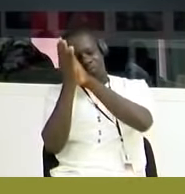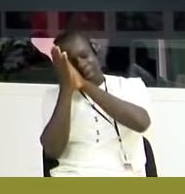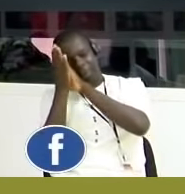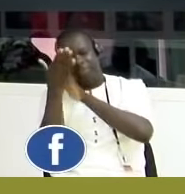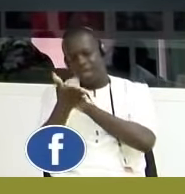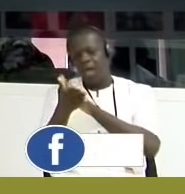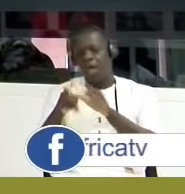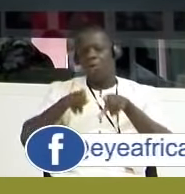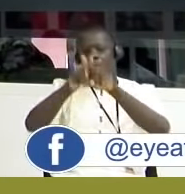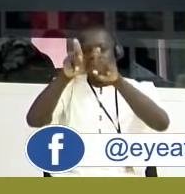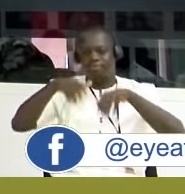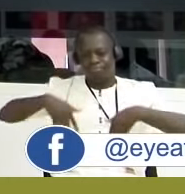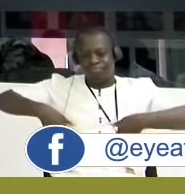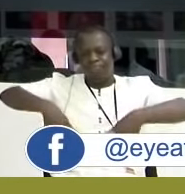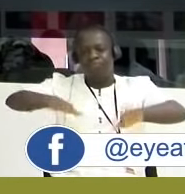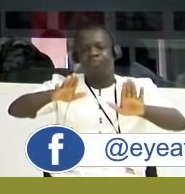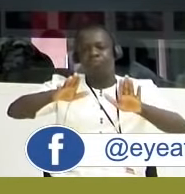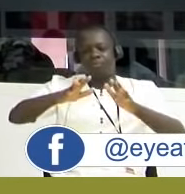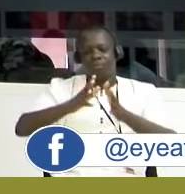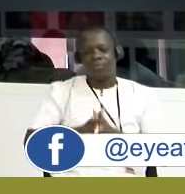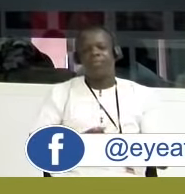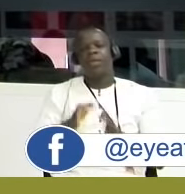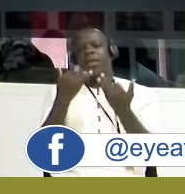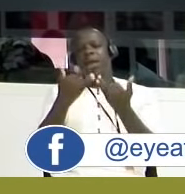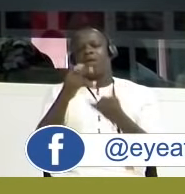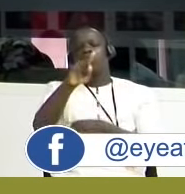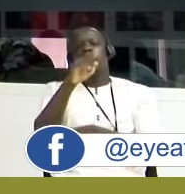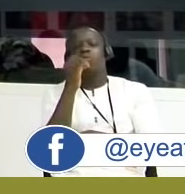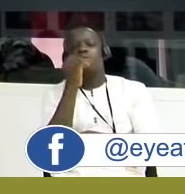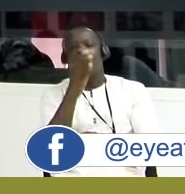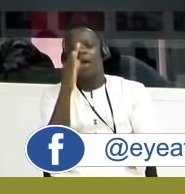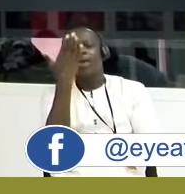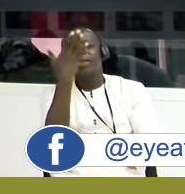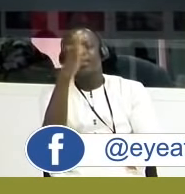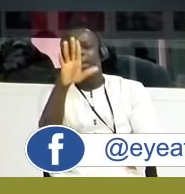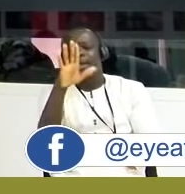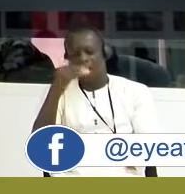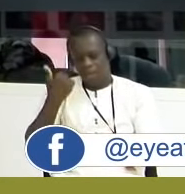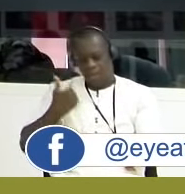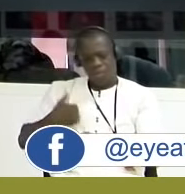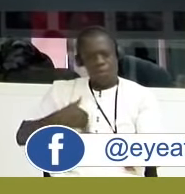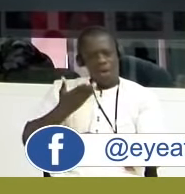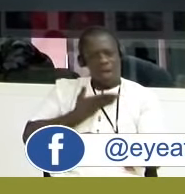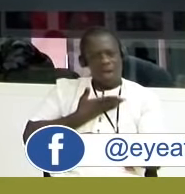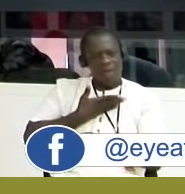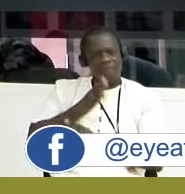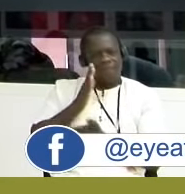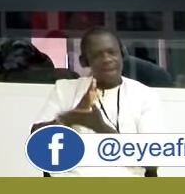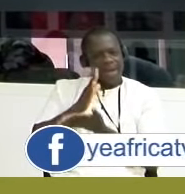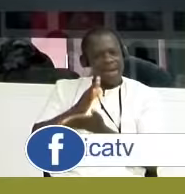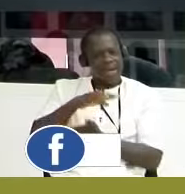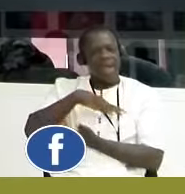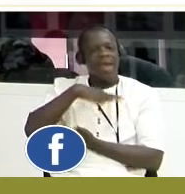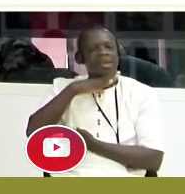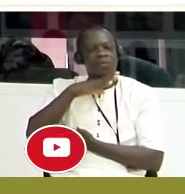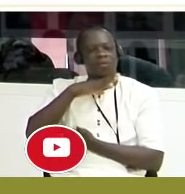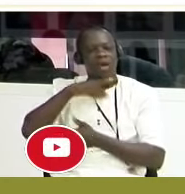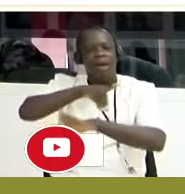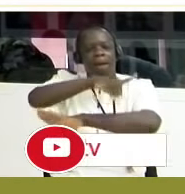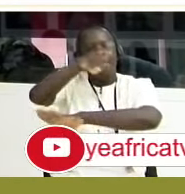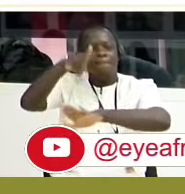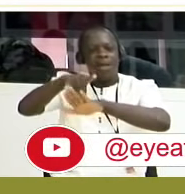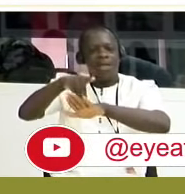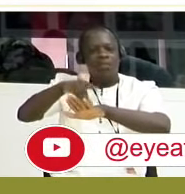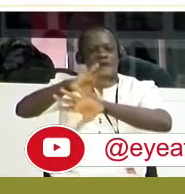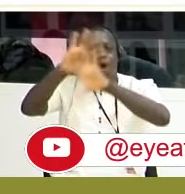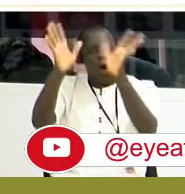blanket. At that point, you said there were 10 of you. Was there enough space in the cell for all of you to sleep? Yes, we had enough space,